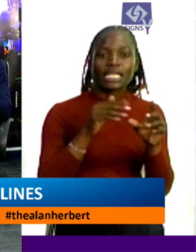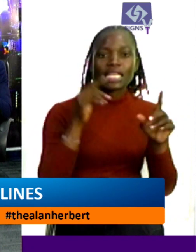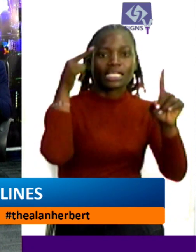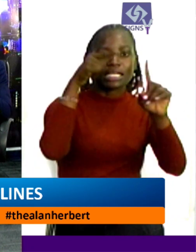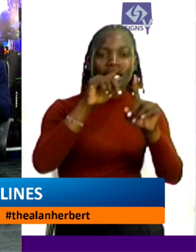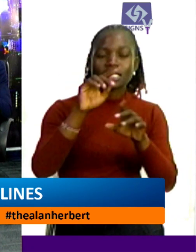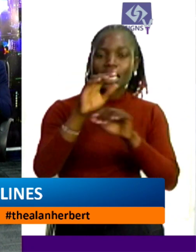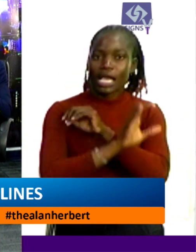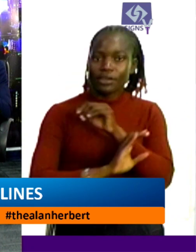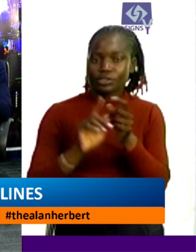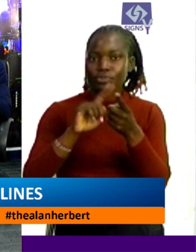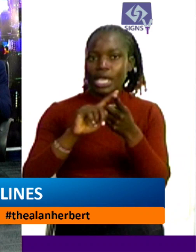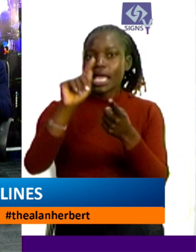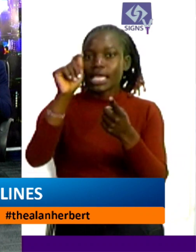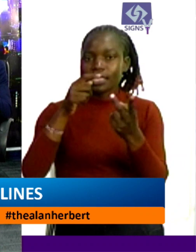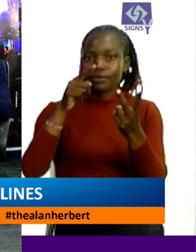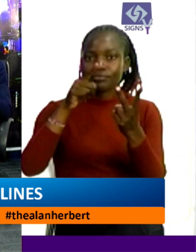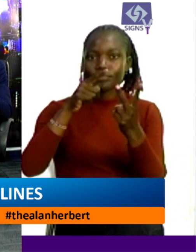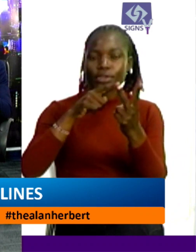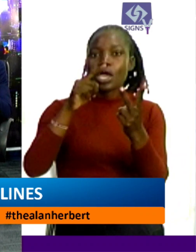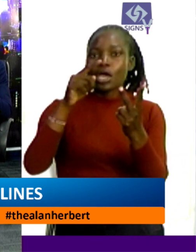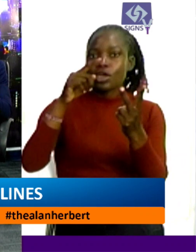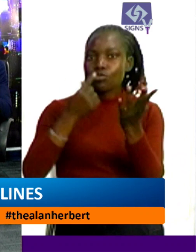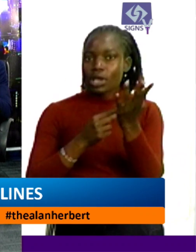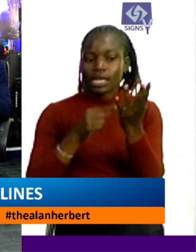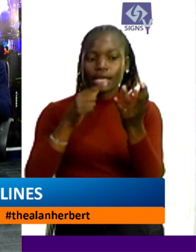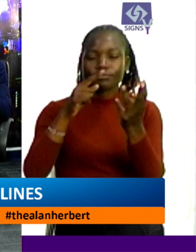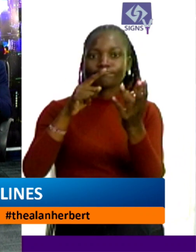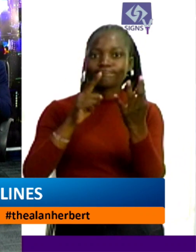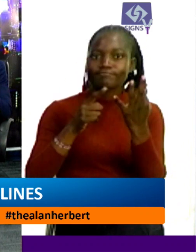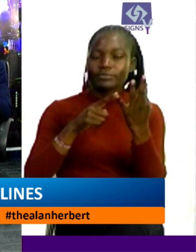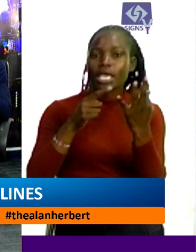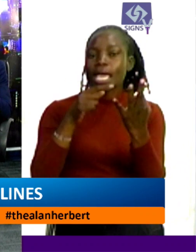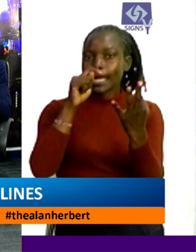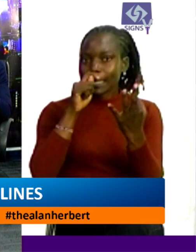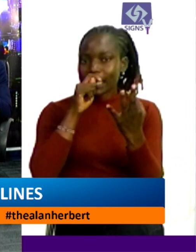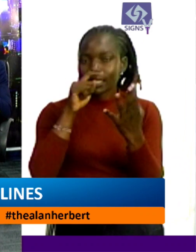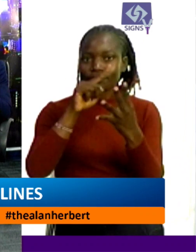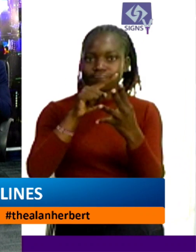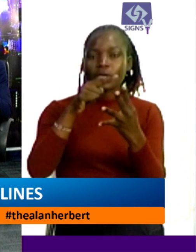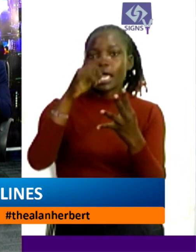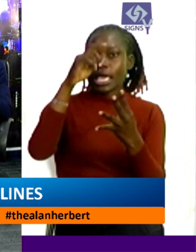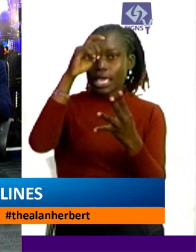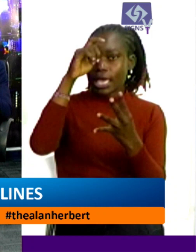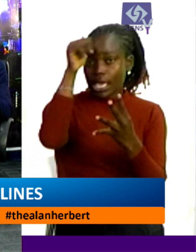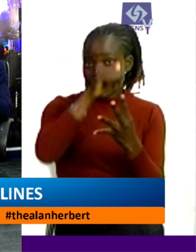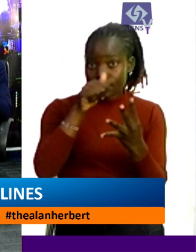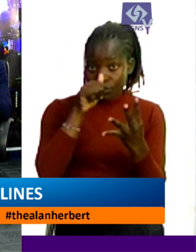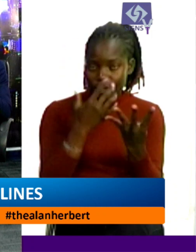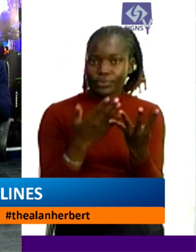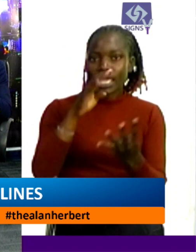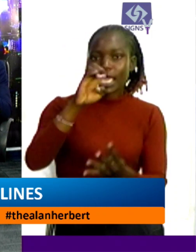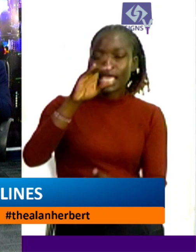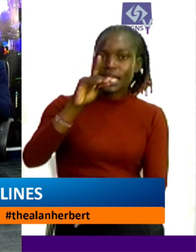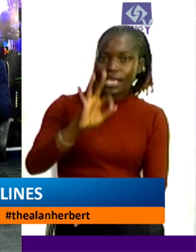that is Kenya, Uganda, Tanzania, and Ethiopia. At the same time, ADF has successfully implemented